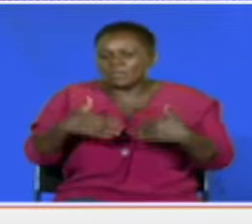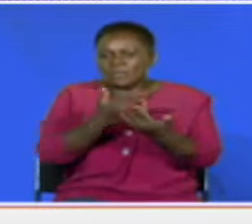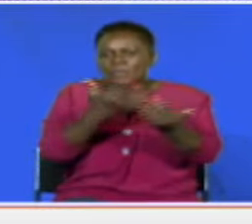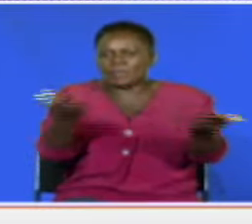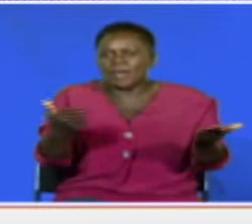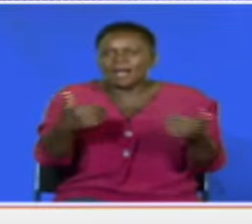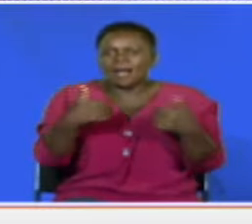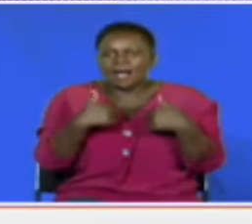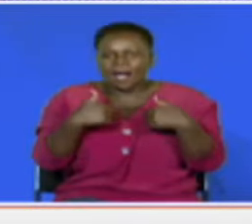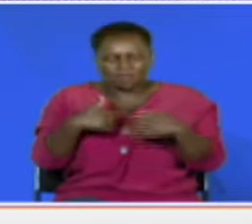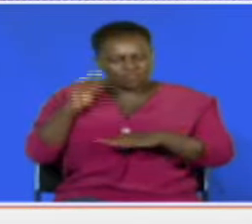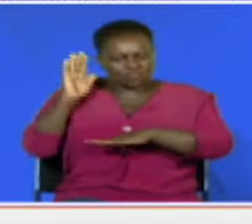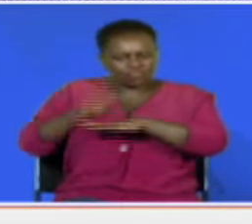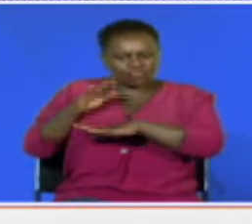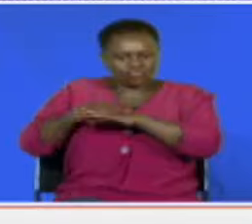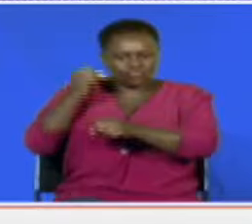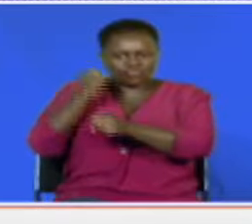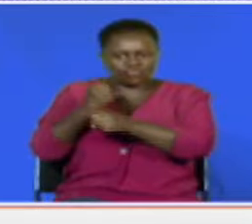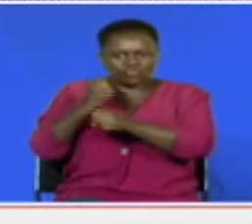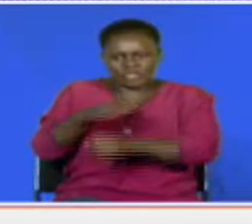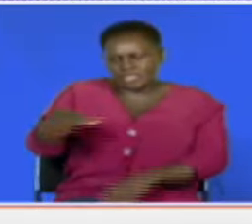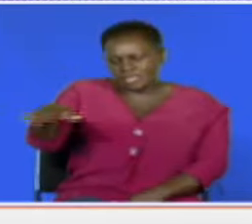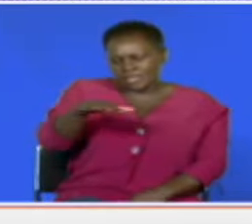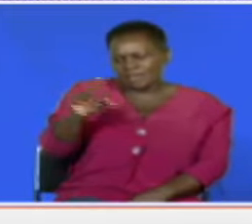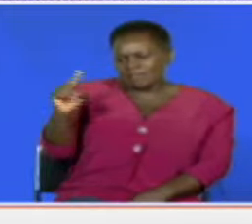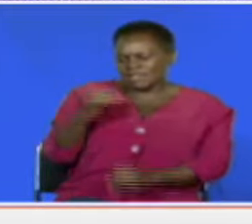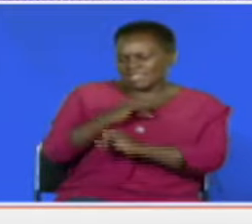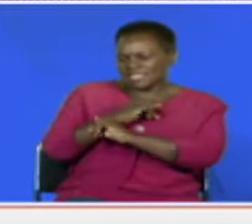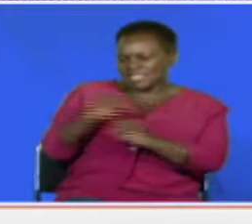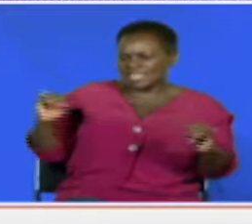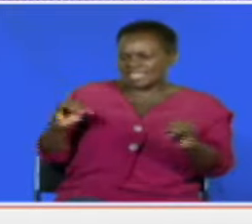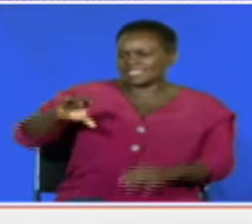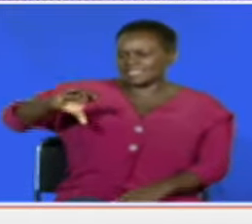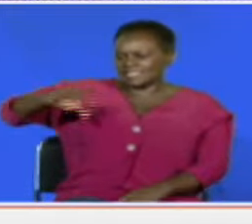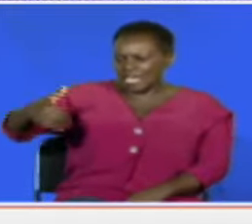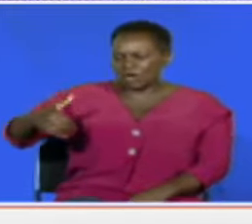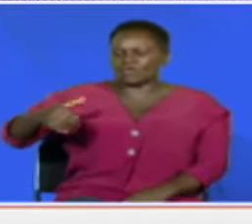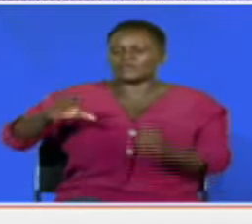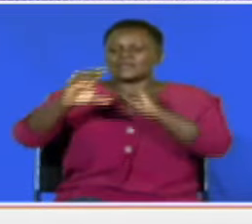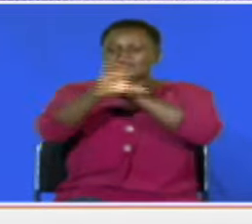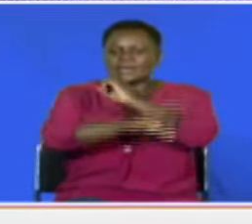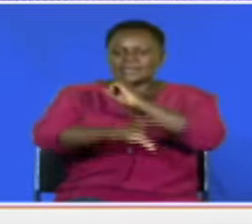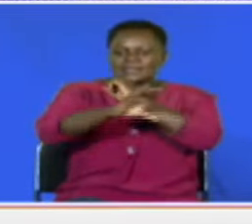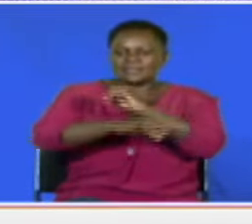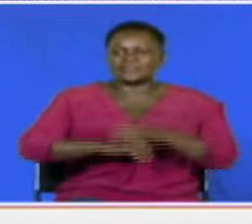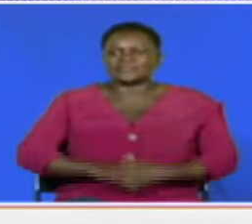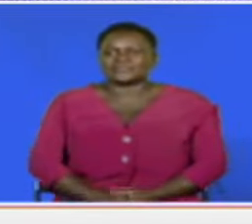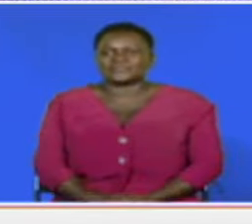so that they have proper working spaces, so that first we can clean our cities and our country.